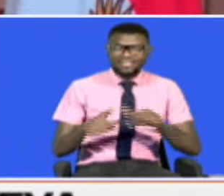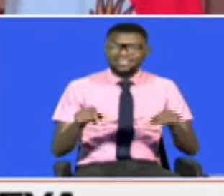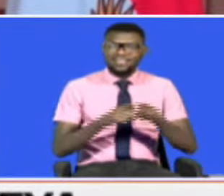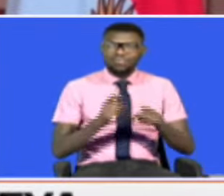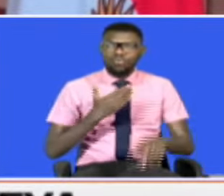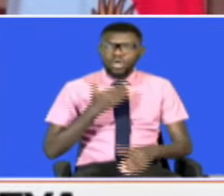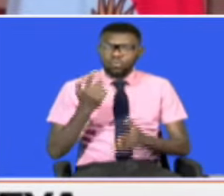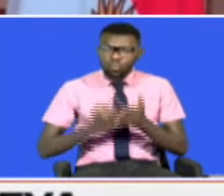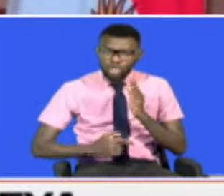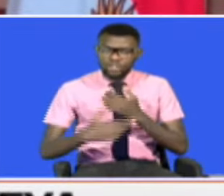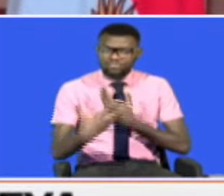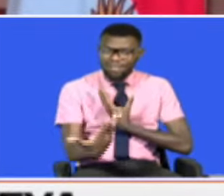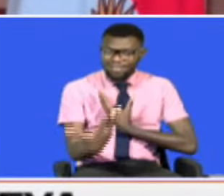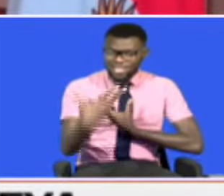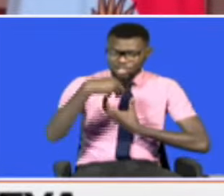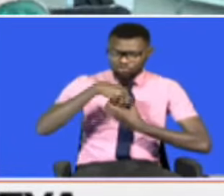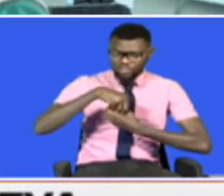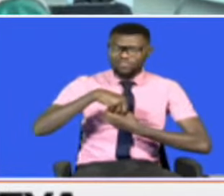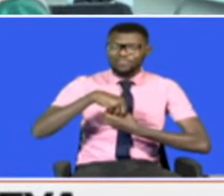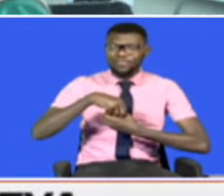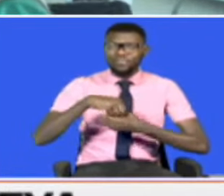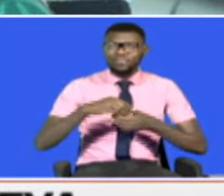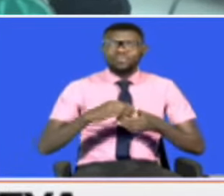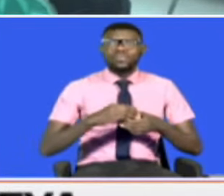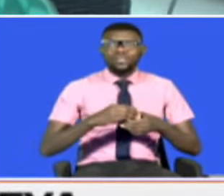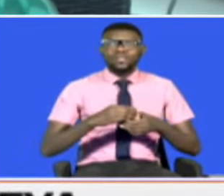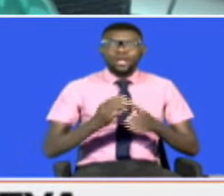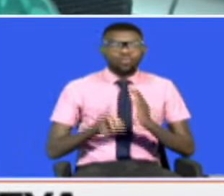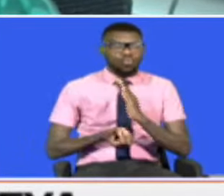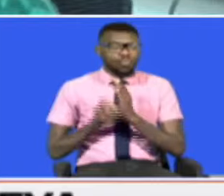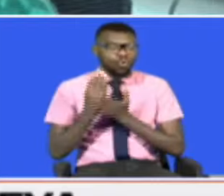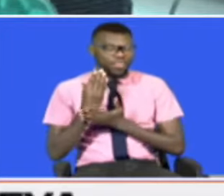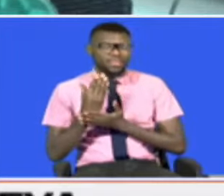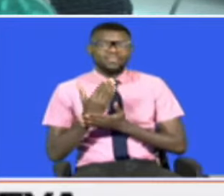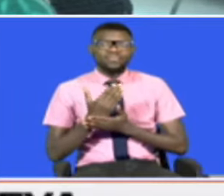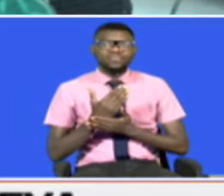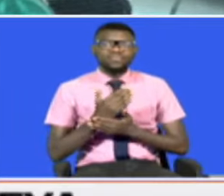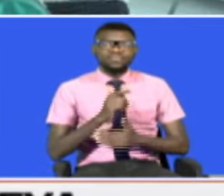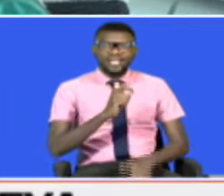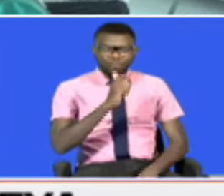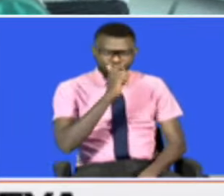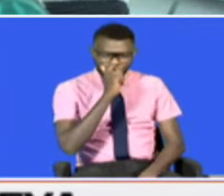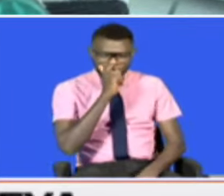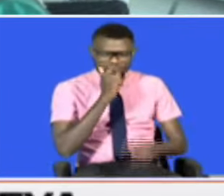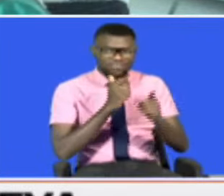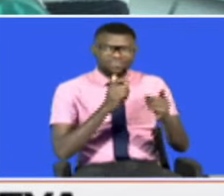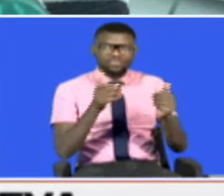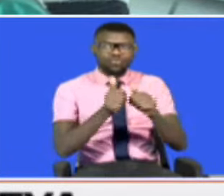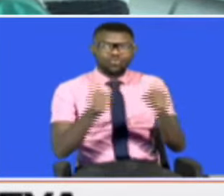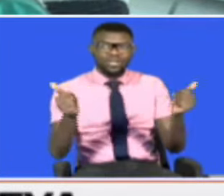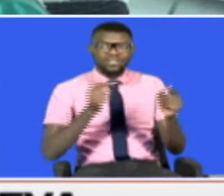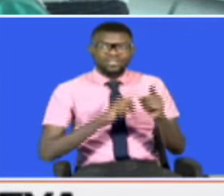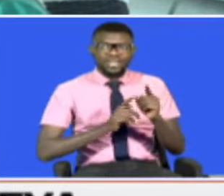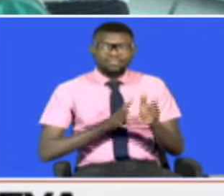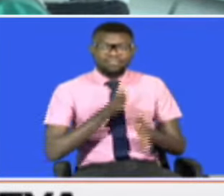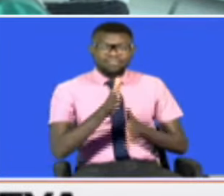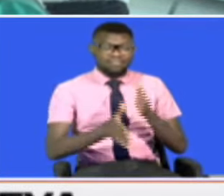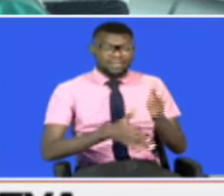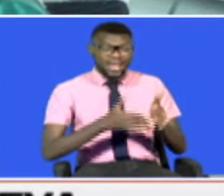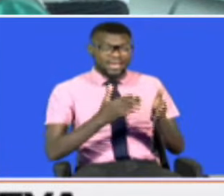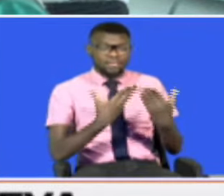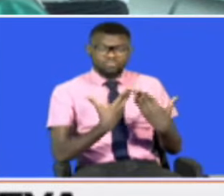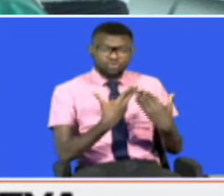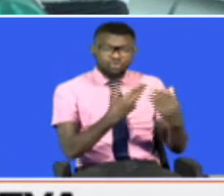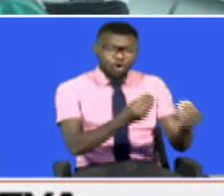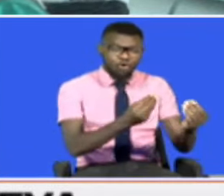for inclusive growth. I would like to wish her well, even as she prepares to go through the vetting. One